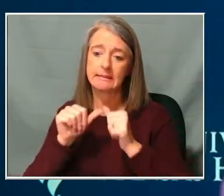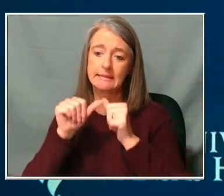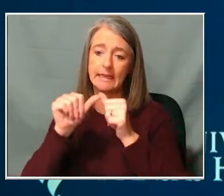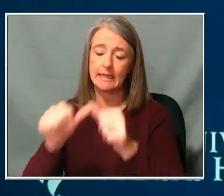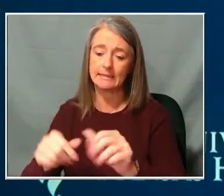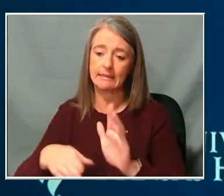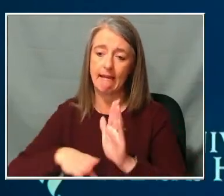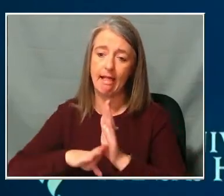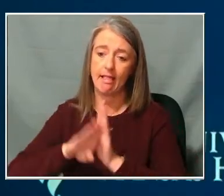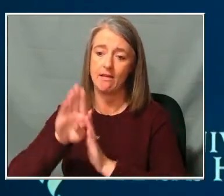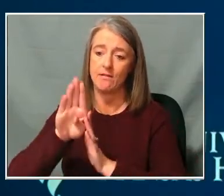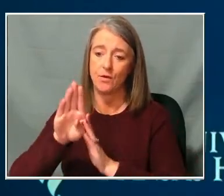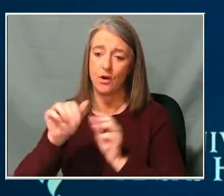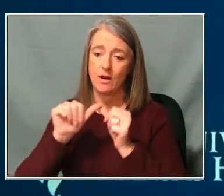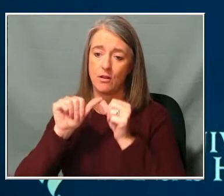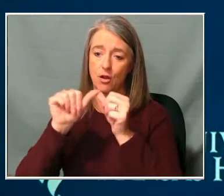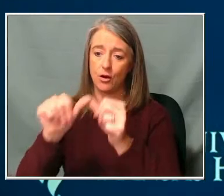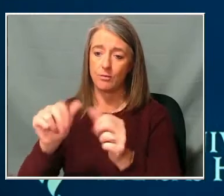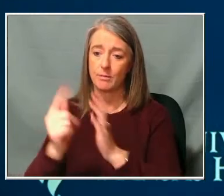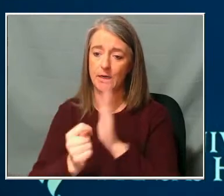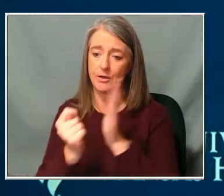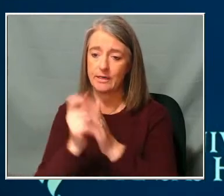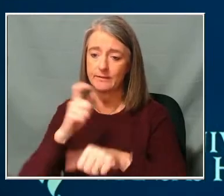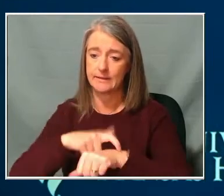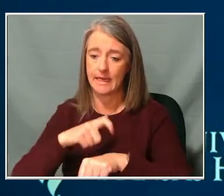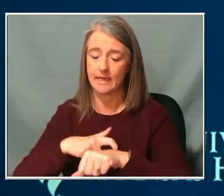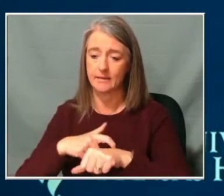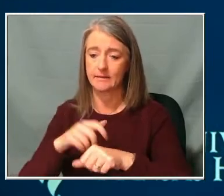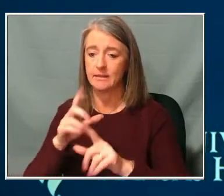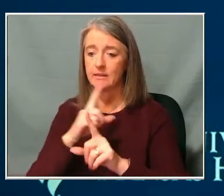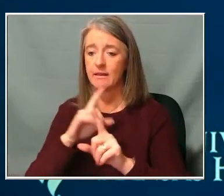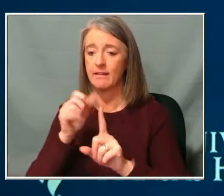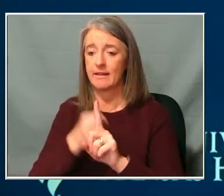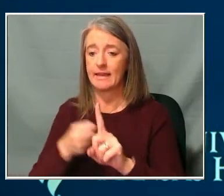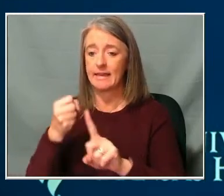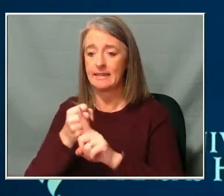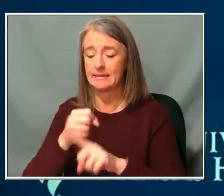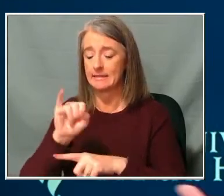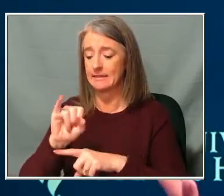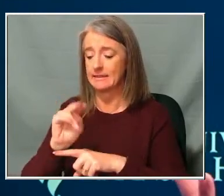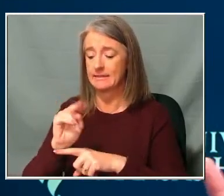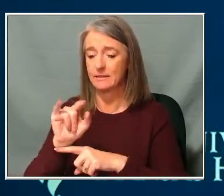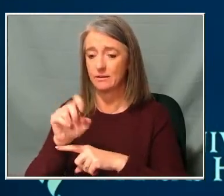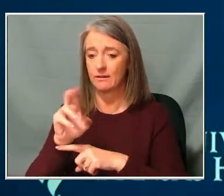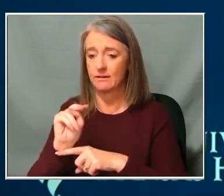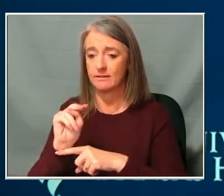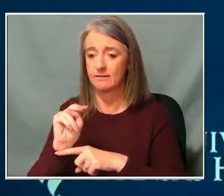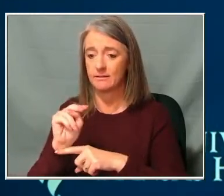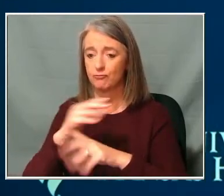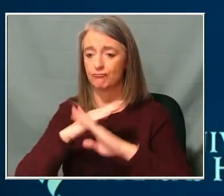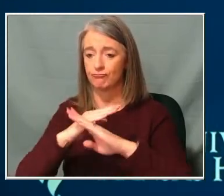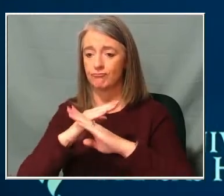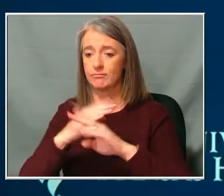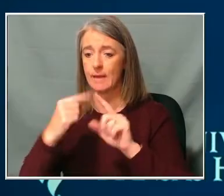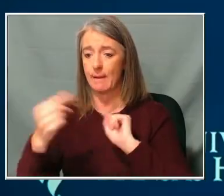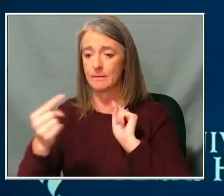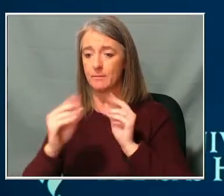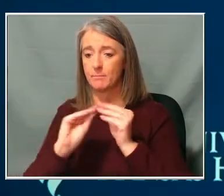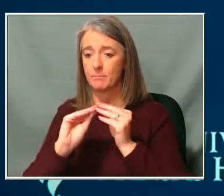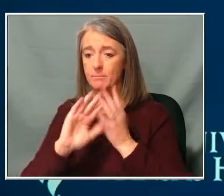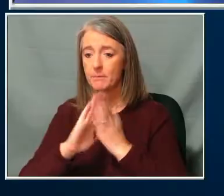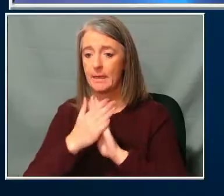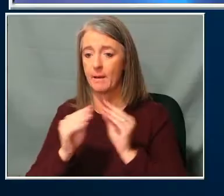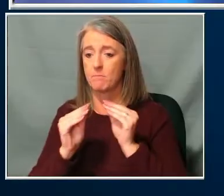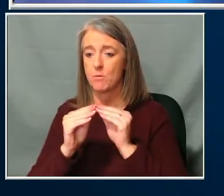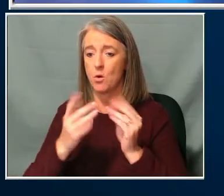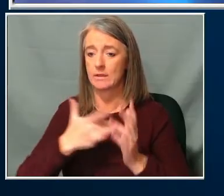time. And we know that there are a lot of things that impact both insulin resistance, and the opposite can help you become more insulin sensitive.